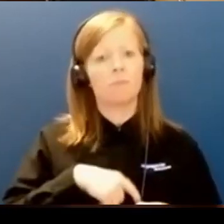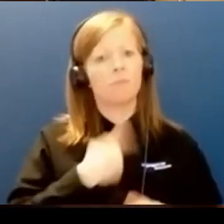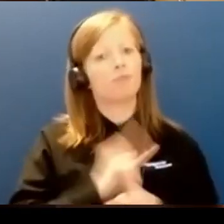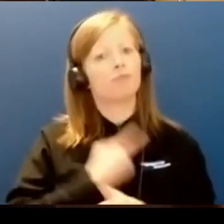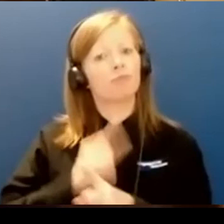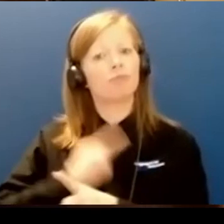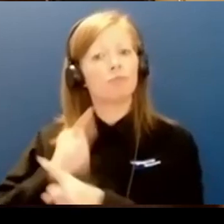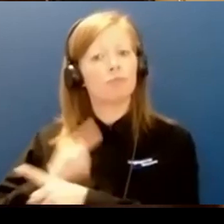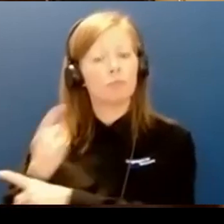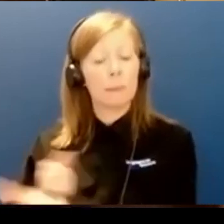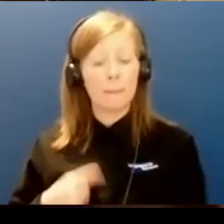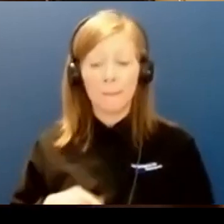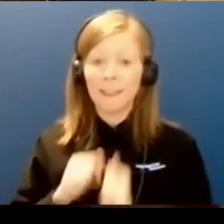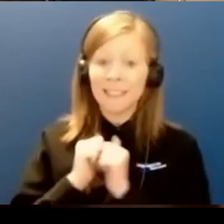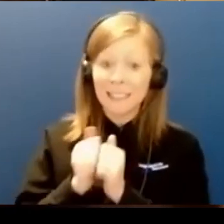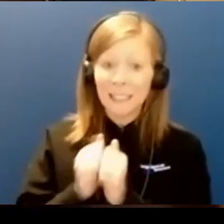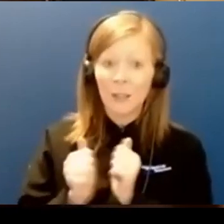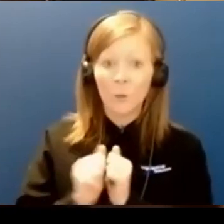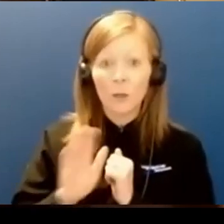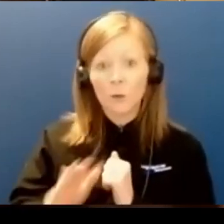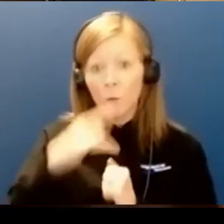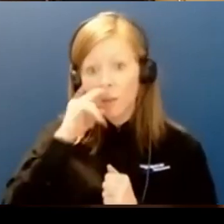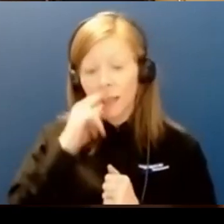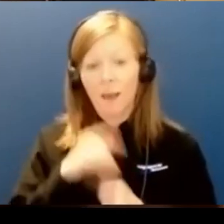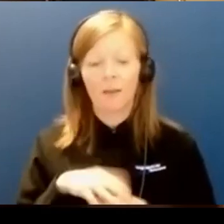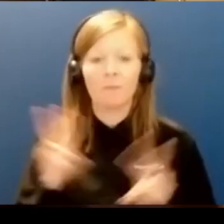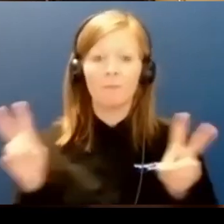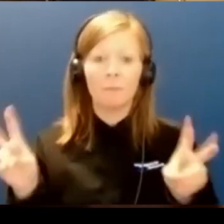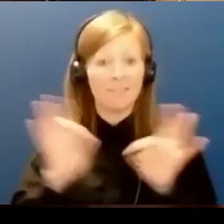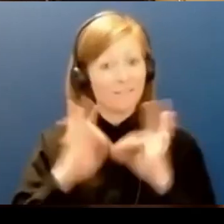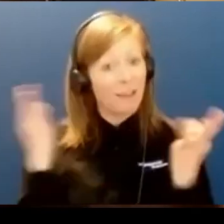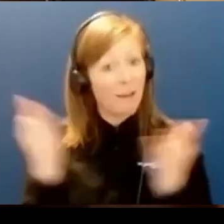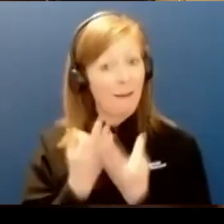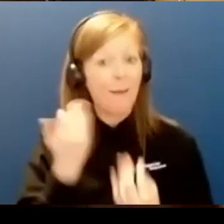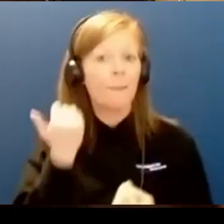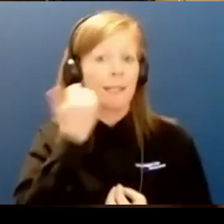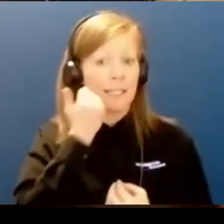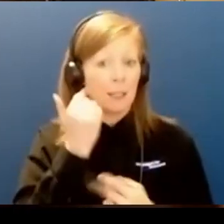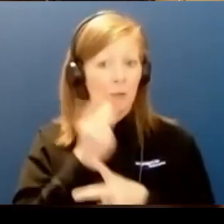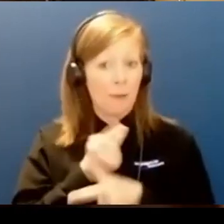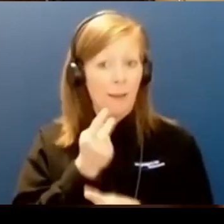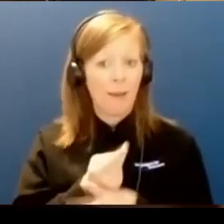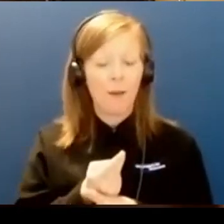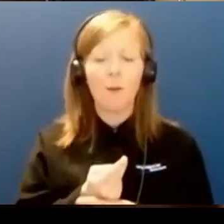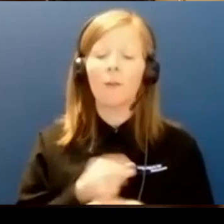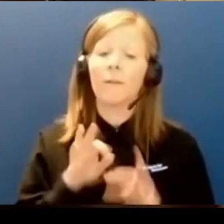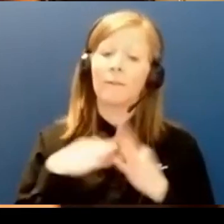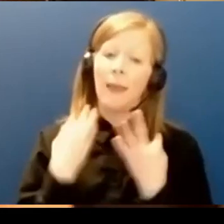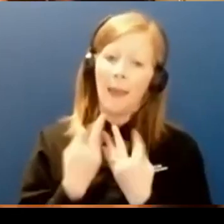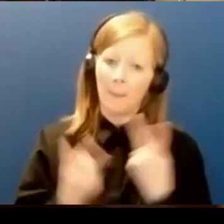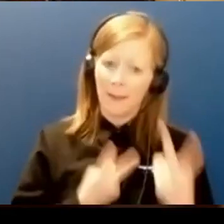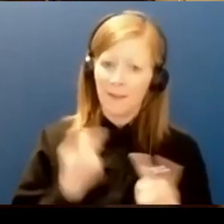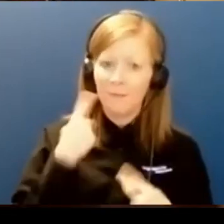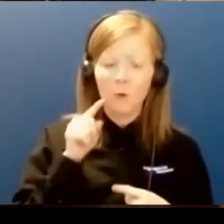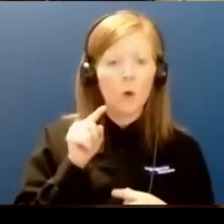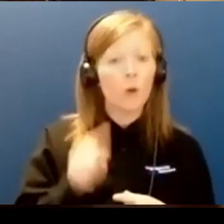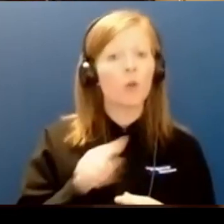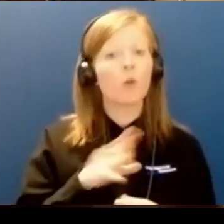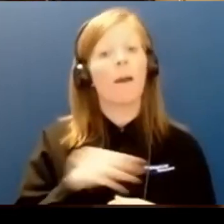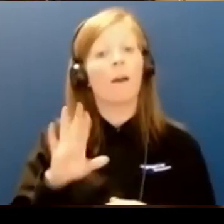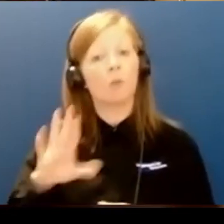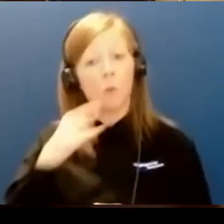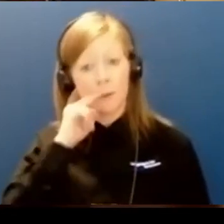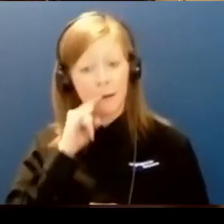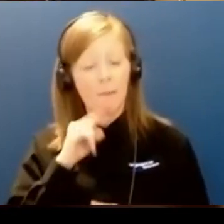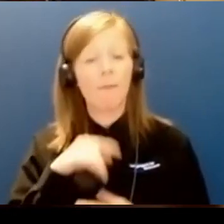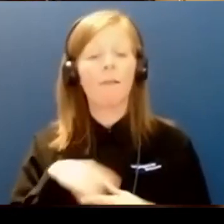together with your child. You know, we talk about family dental care, family visits, both for you and your child, family brushing